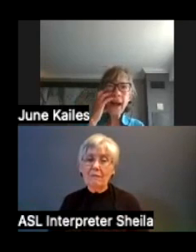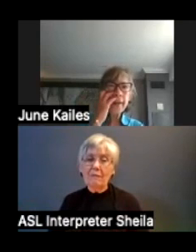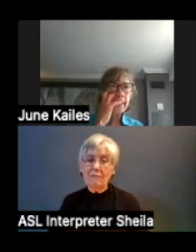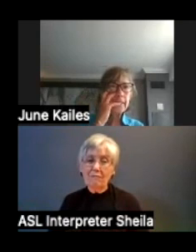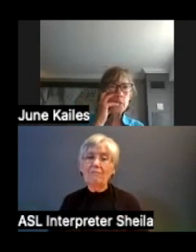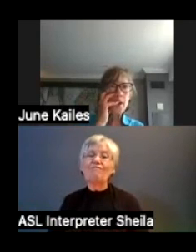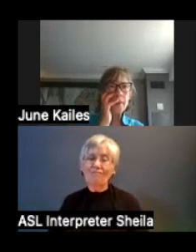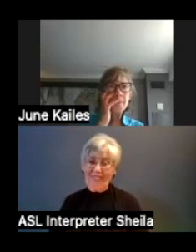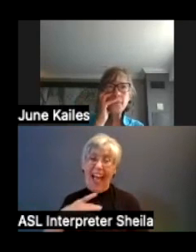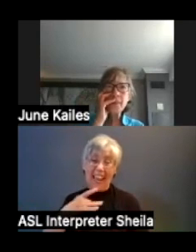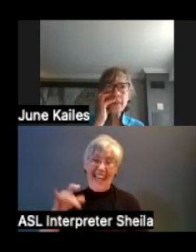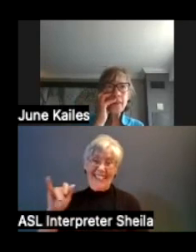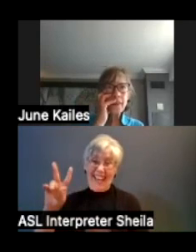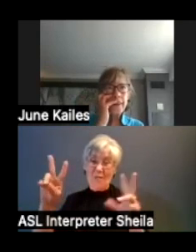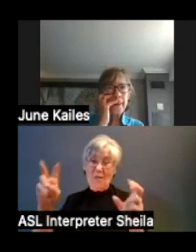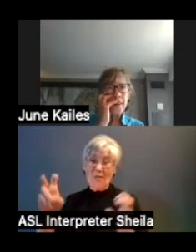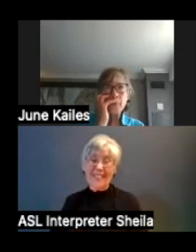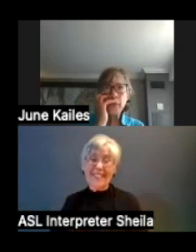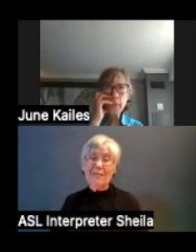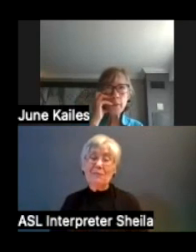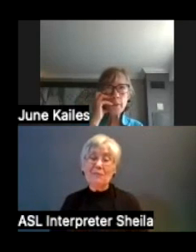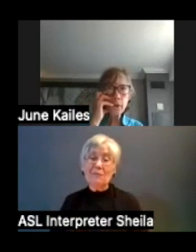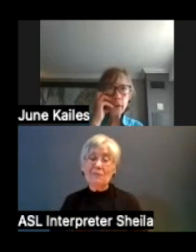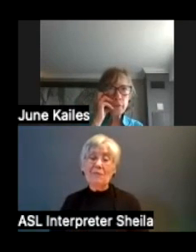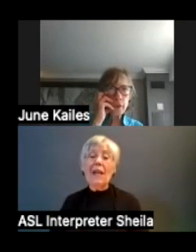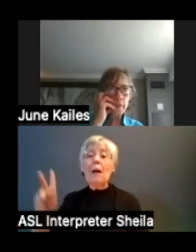Yeah, I like this quote. You know,